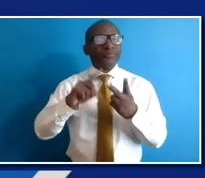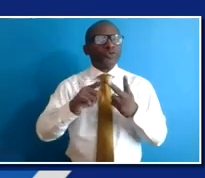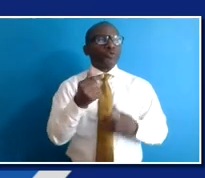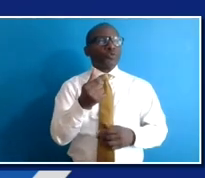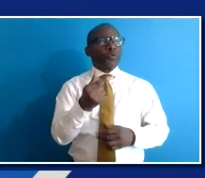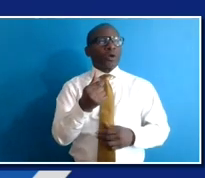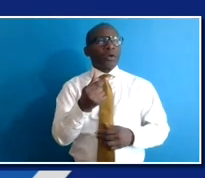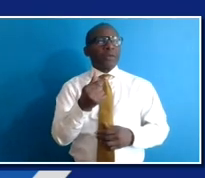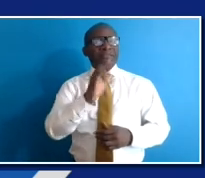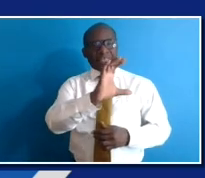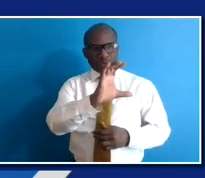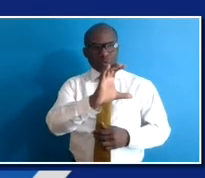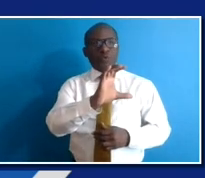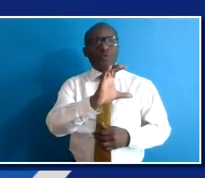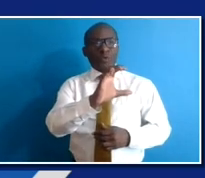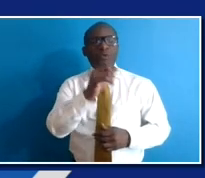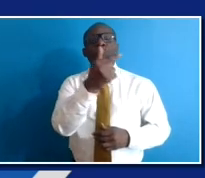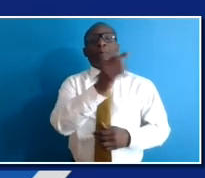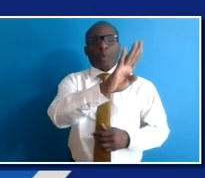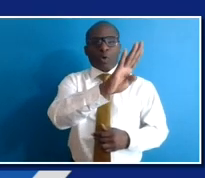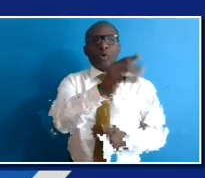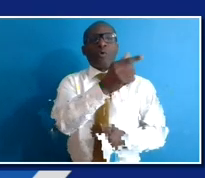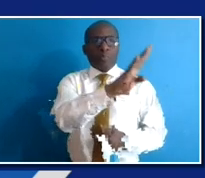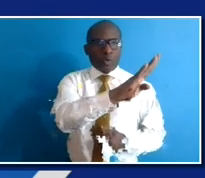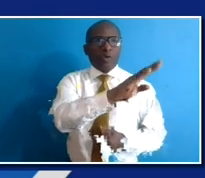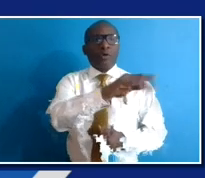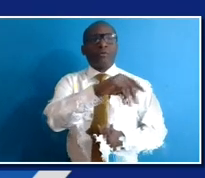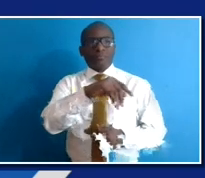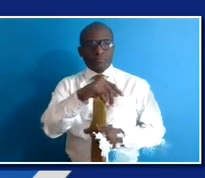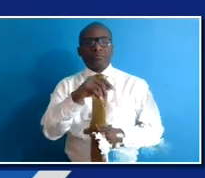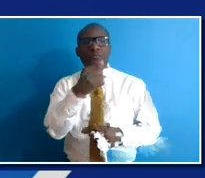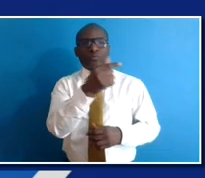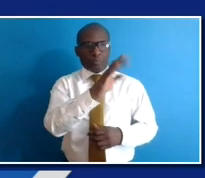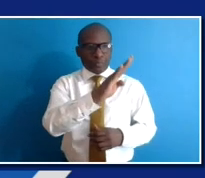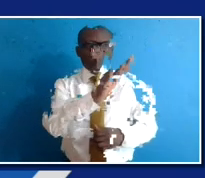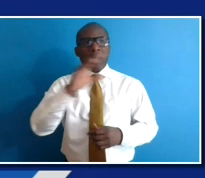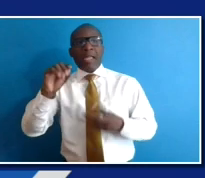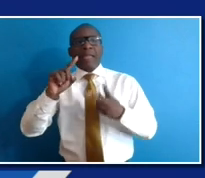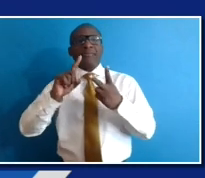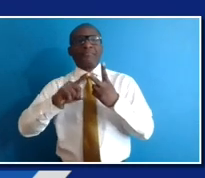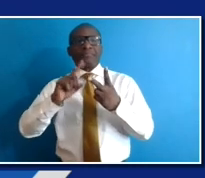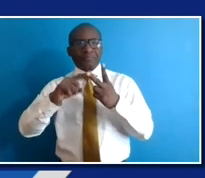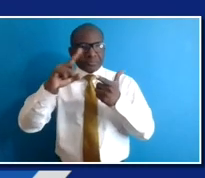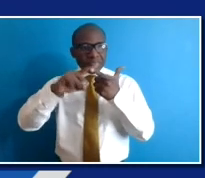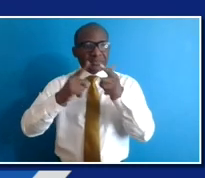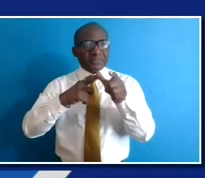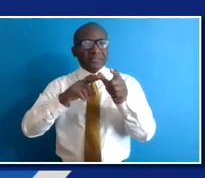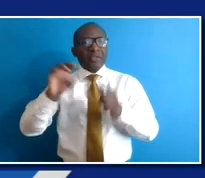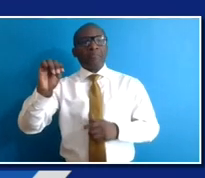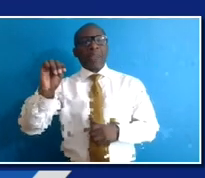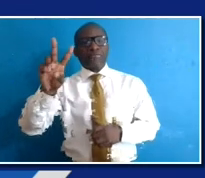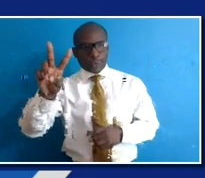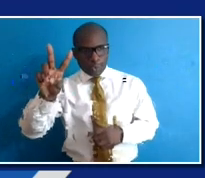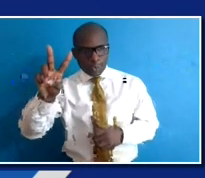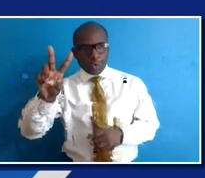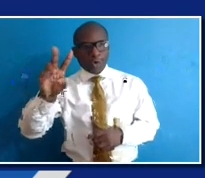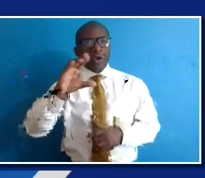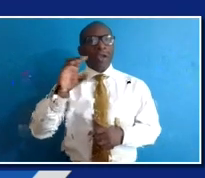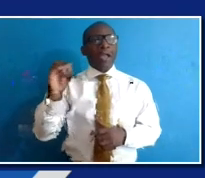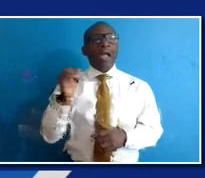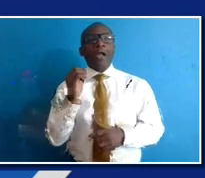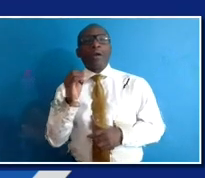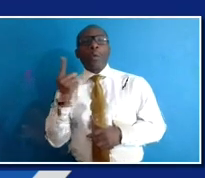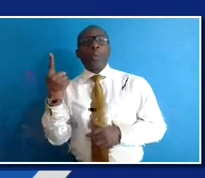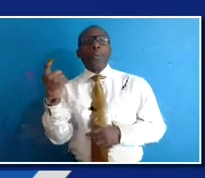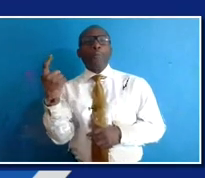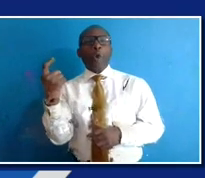Wilson's Woods in Mount Vernon. So the four pools will be open eventually. And the two beaches that we have in Croton Point